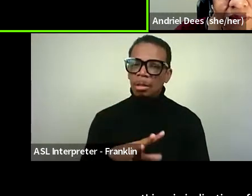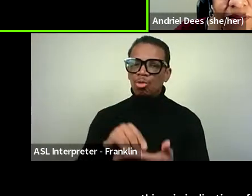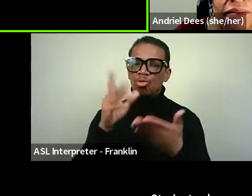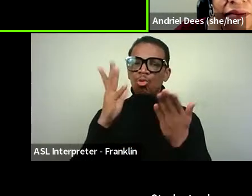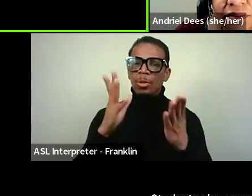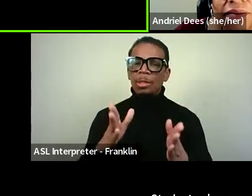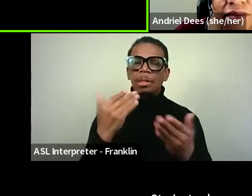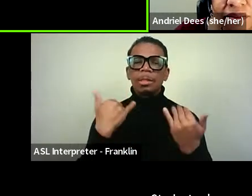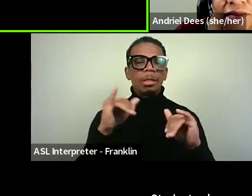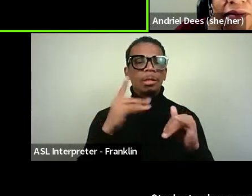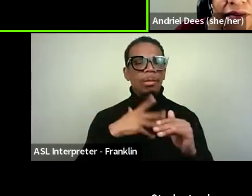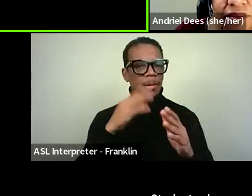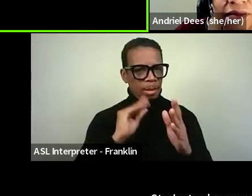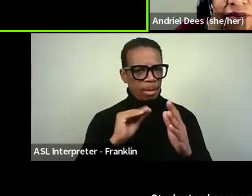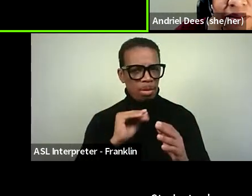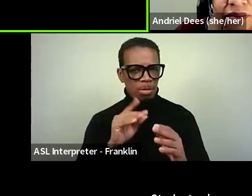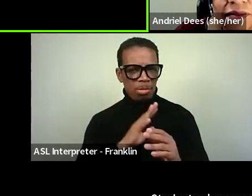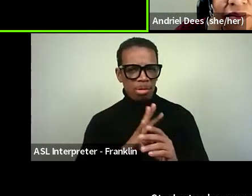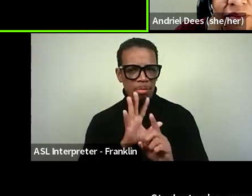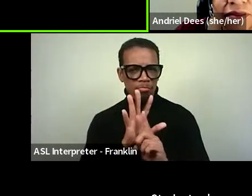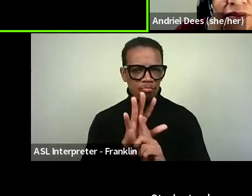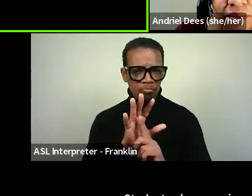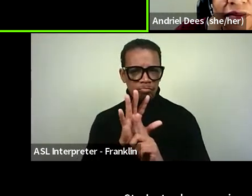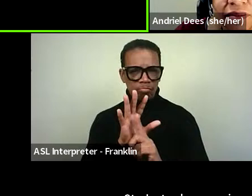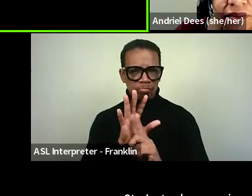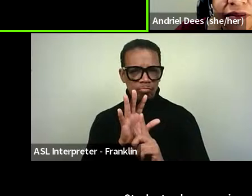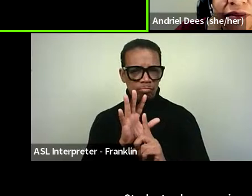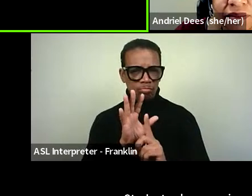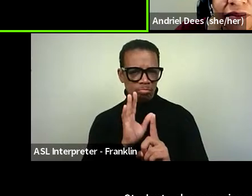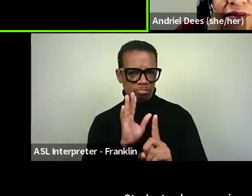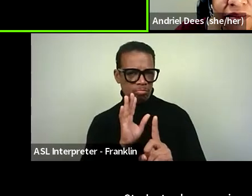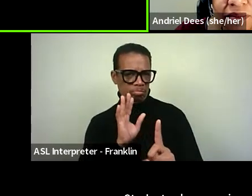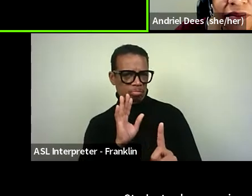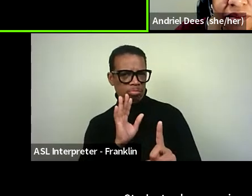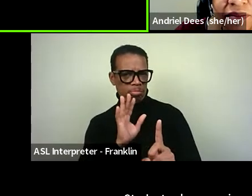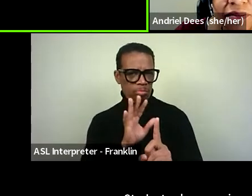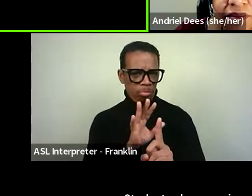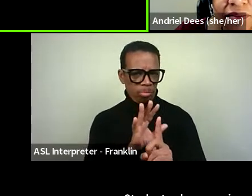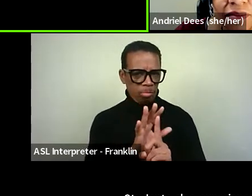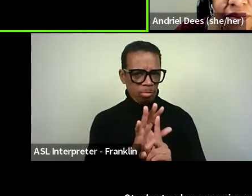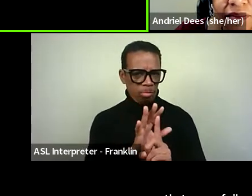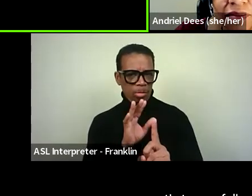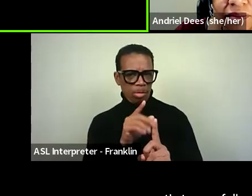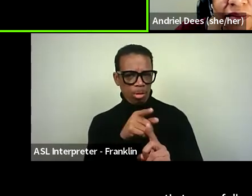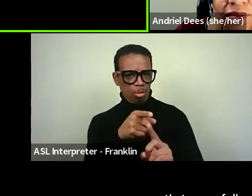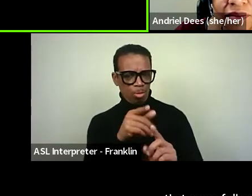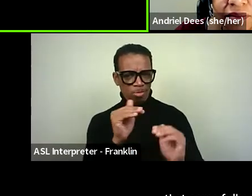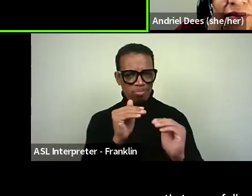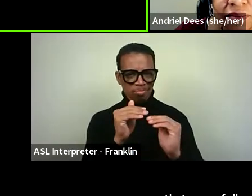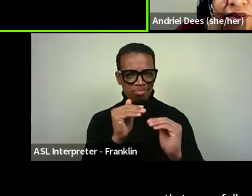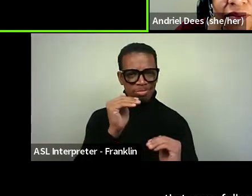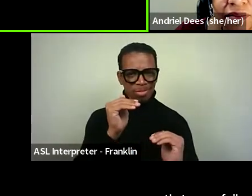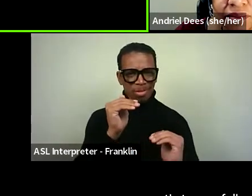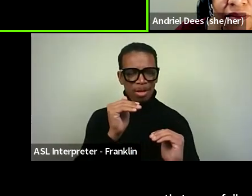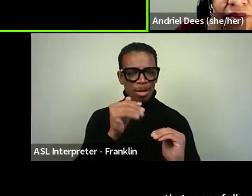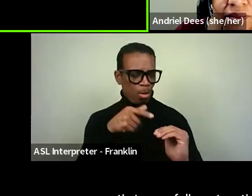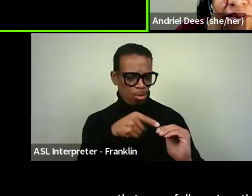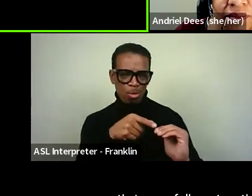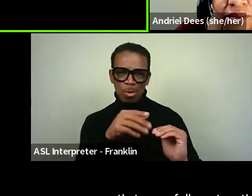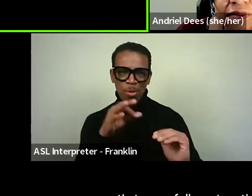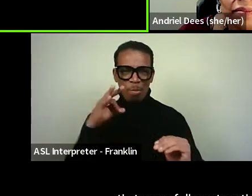microaggressions, this belief that some folks put on them that they are underserving beneficiaries